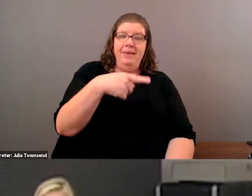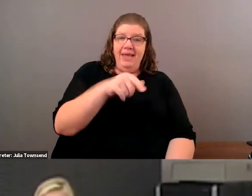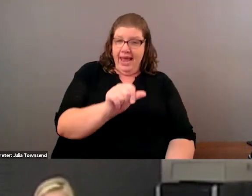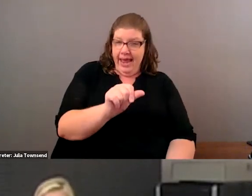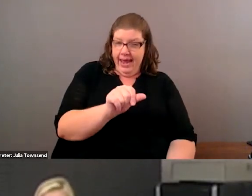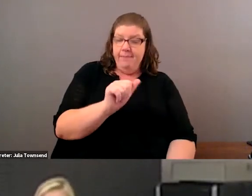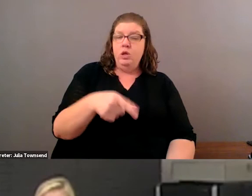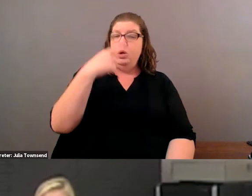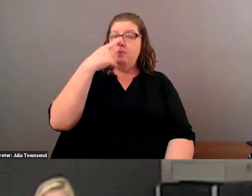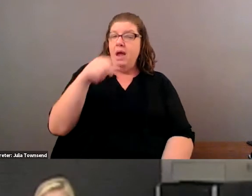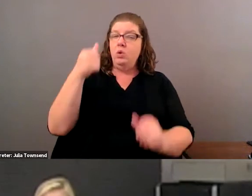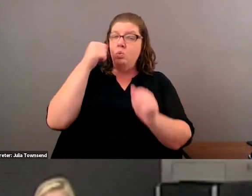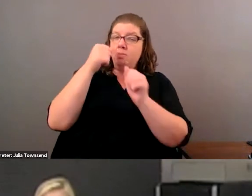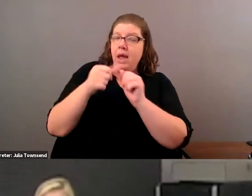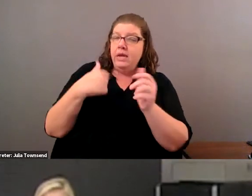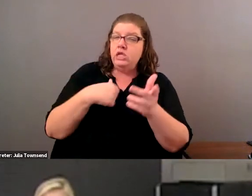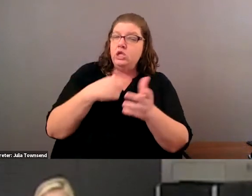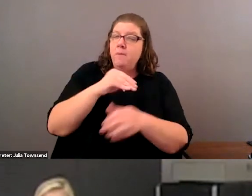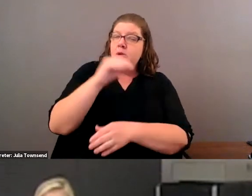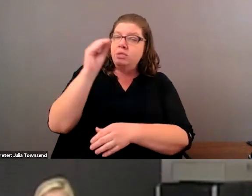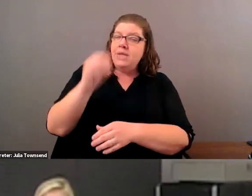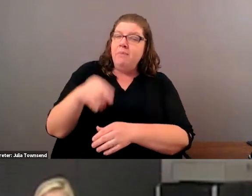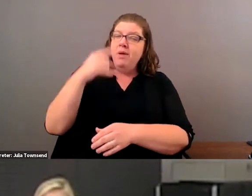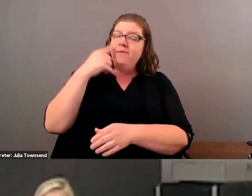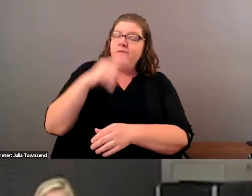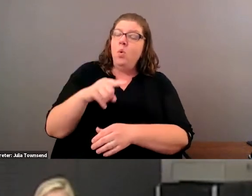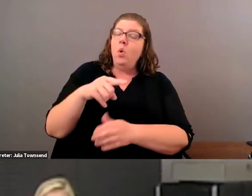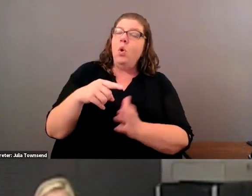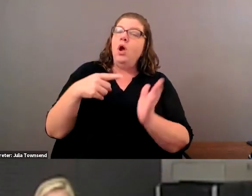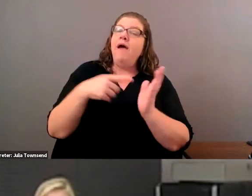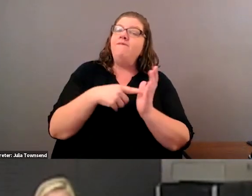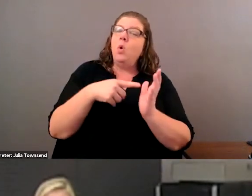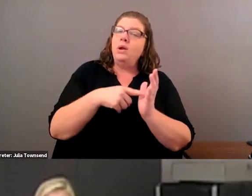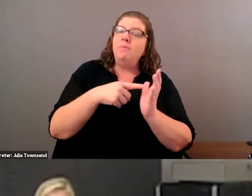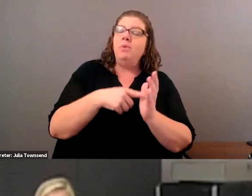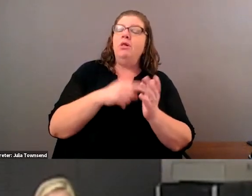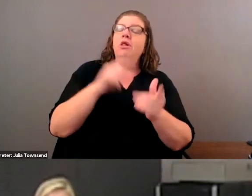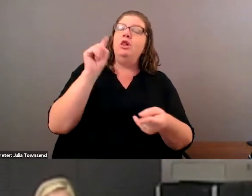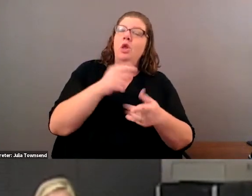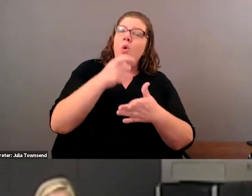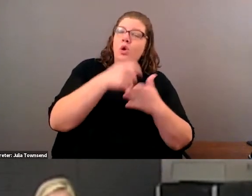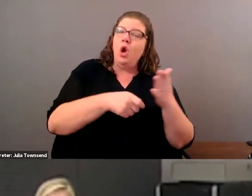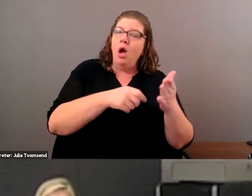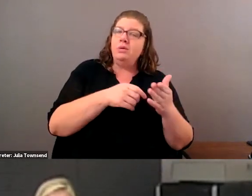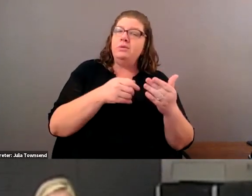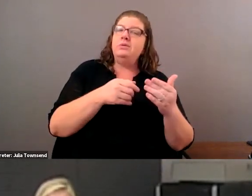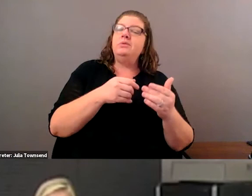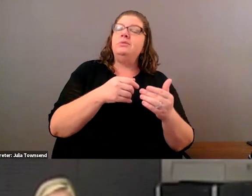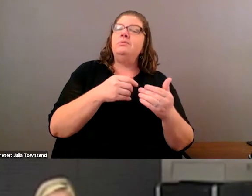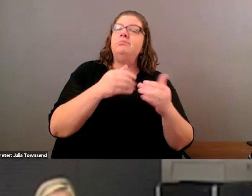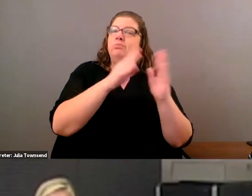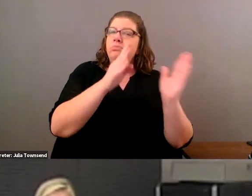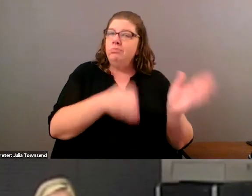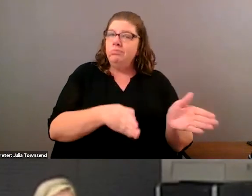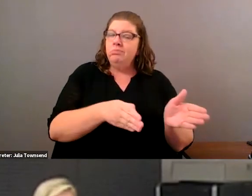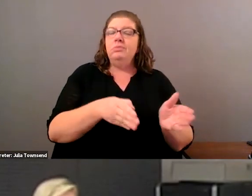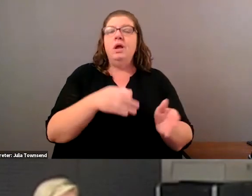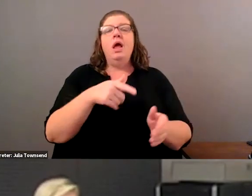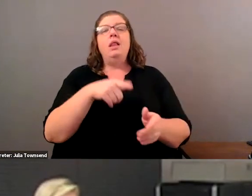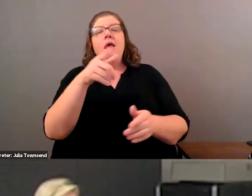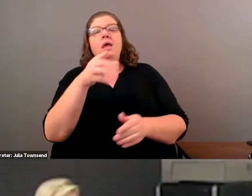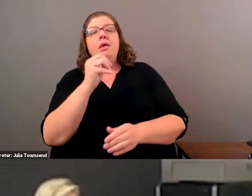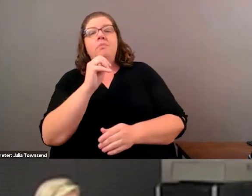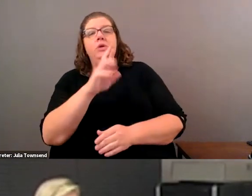us what percentage is for affordable units from this project? I will let Mr. Kim from